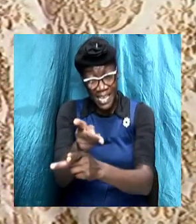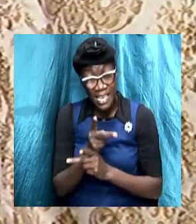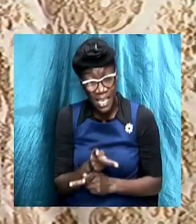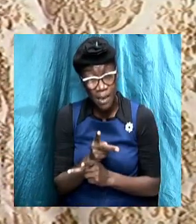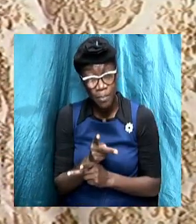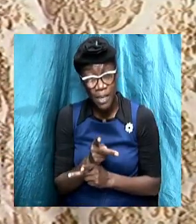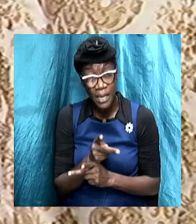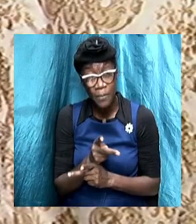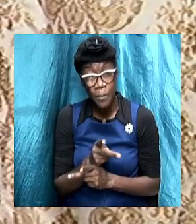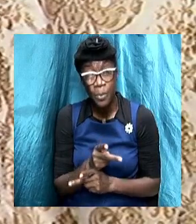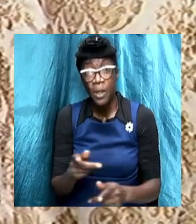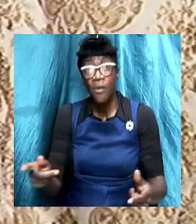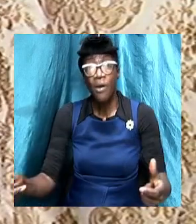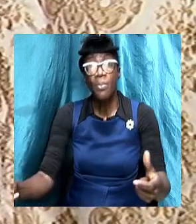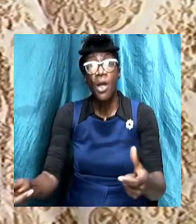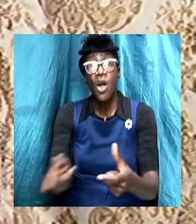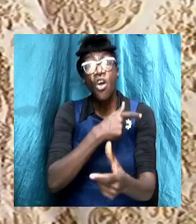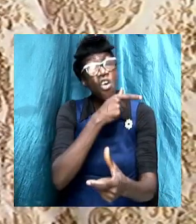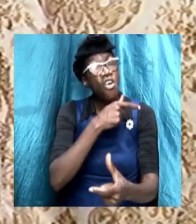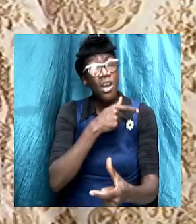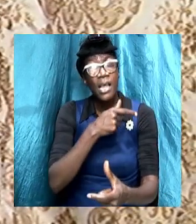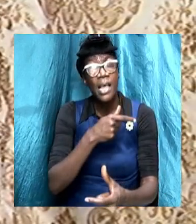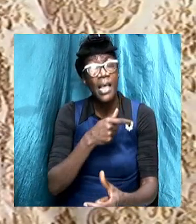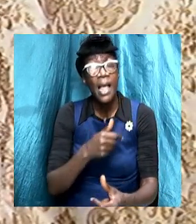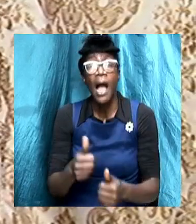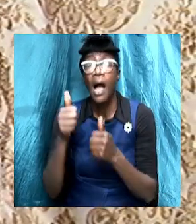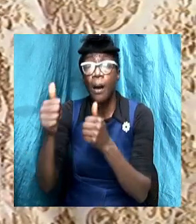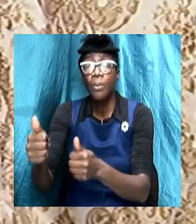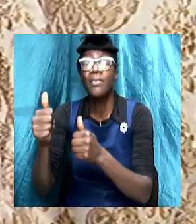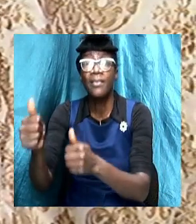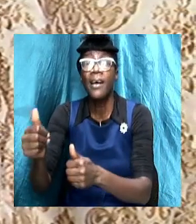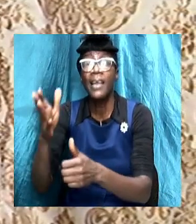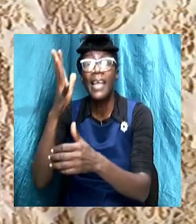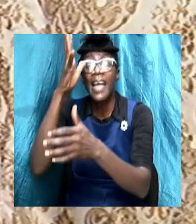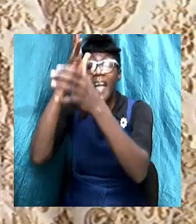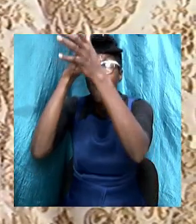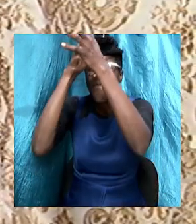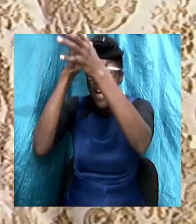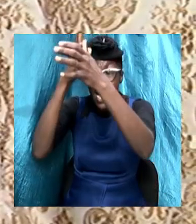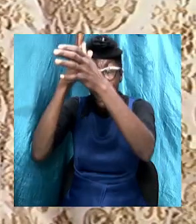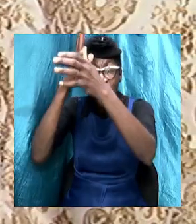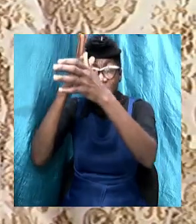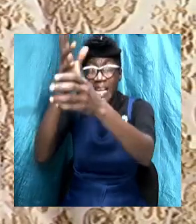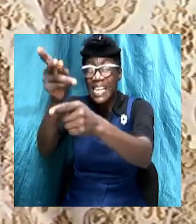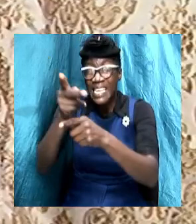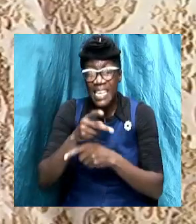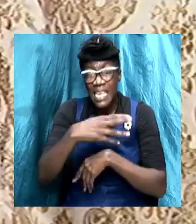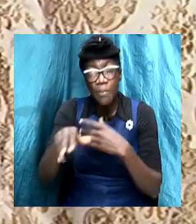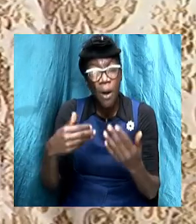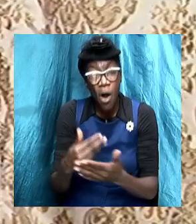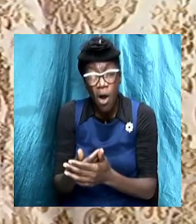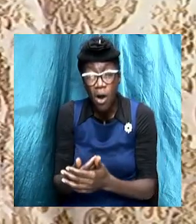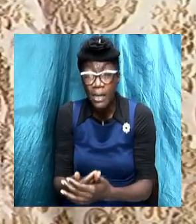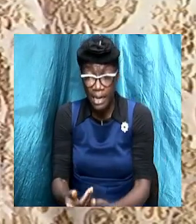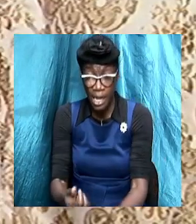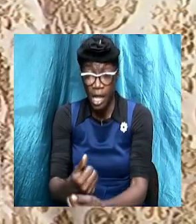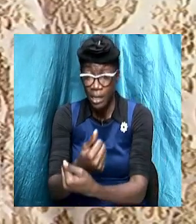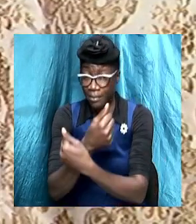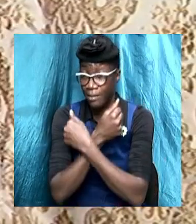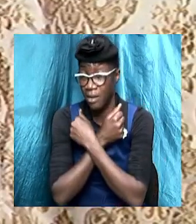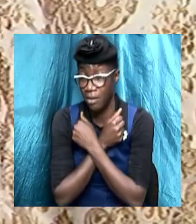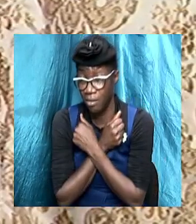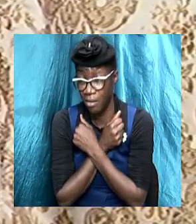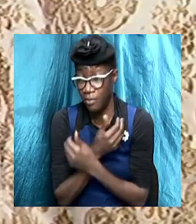early apostolic fathers. We have to preserve all the sacred things that Paul spoke about, all